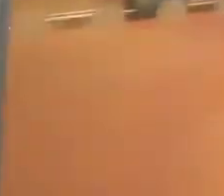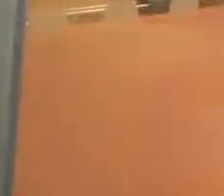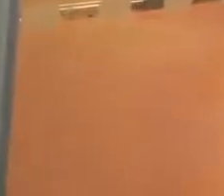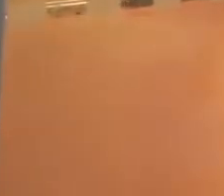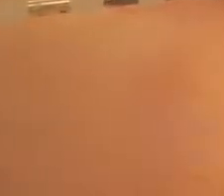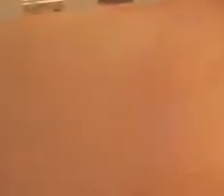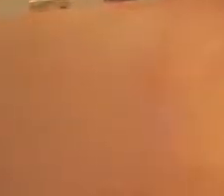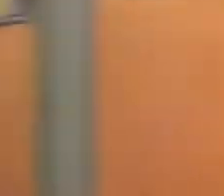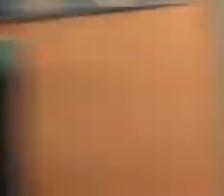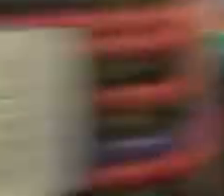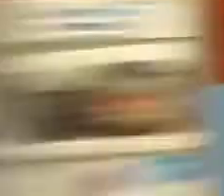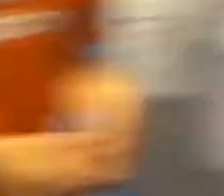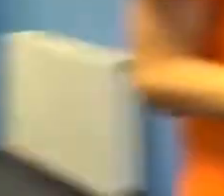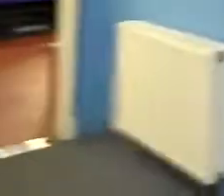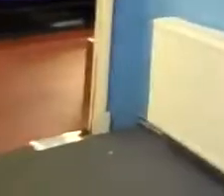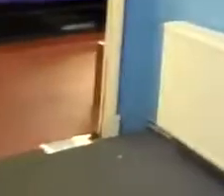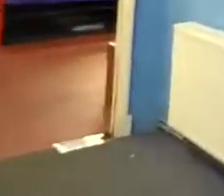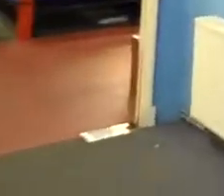Why would I want that?